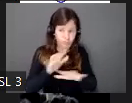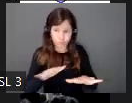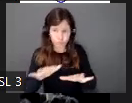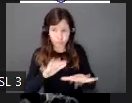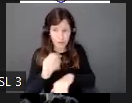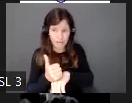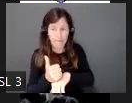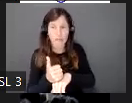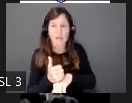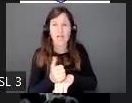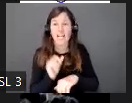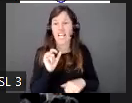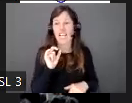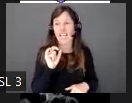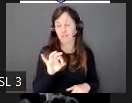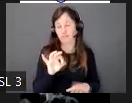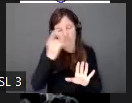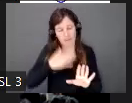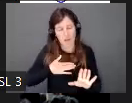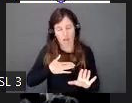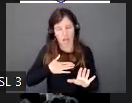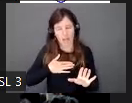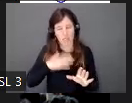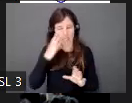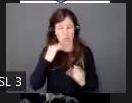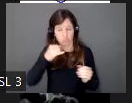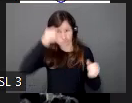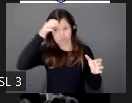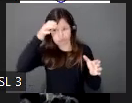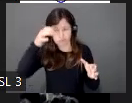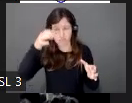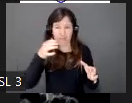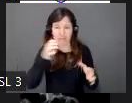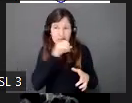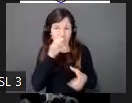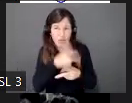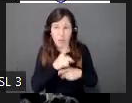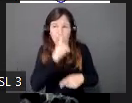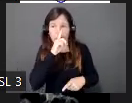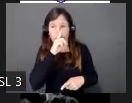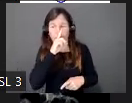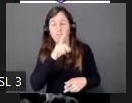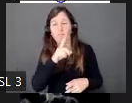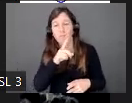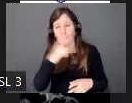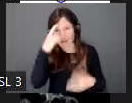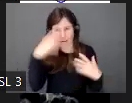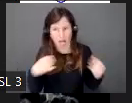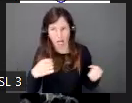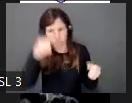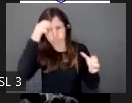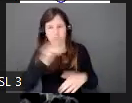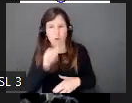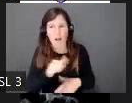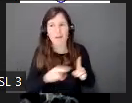limited experience and limited understanding of in the moment impairments or cognitive impairments, I would have to move